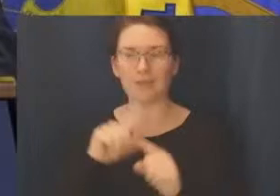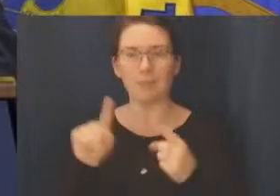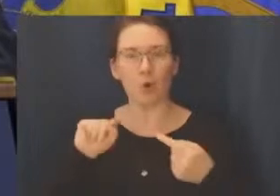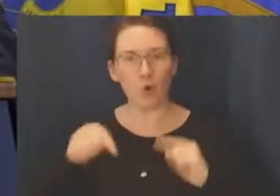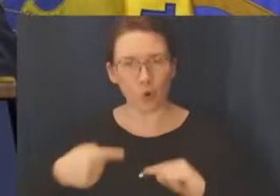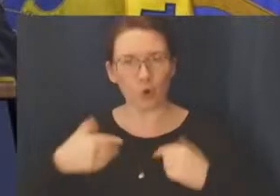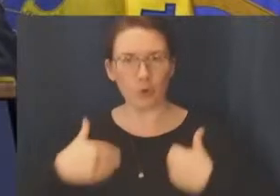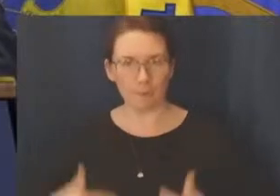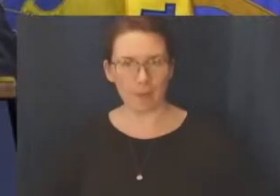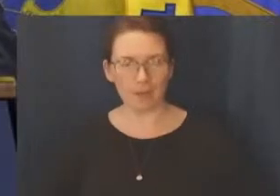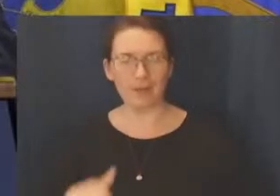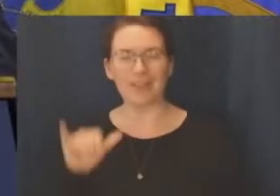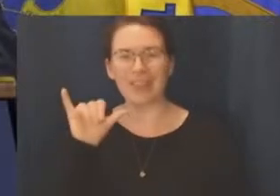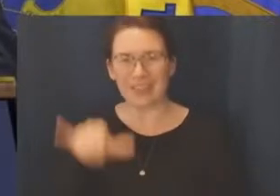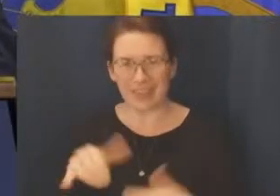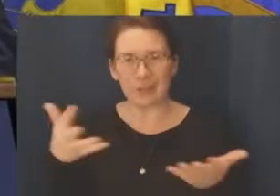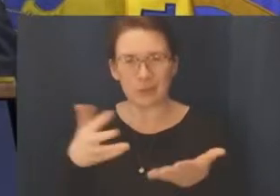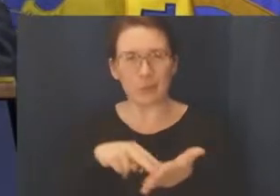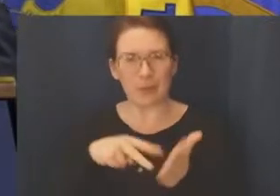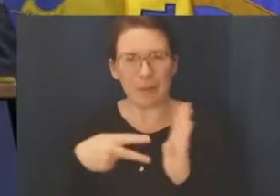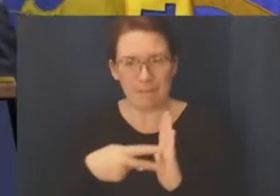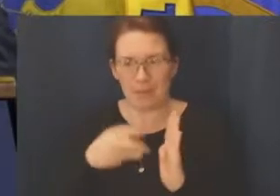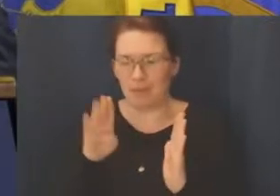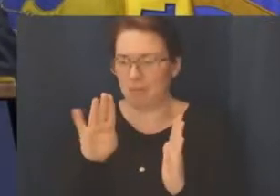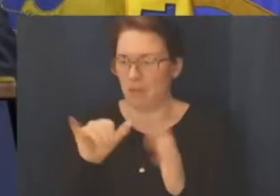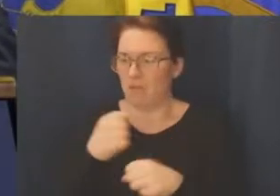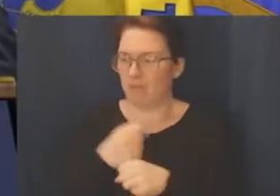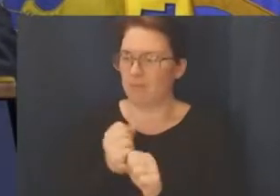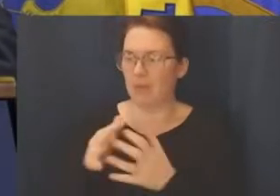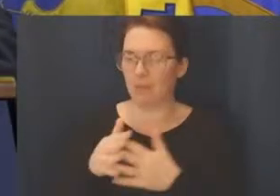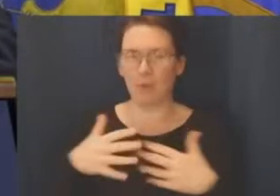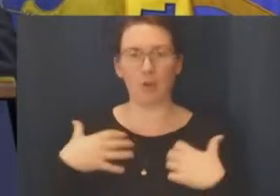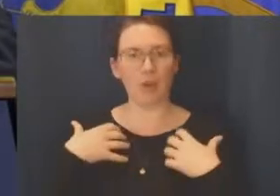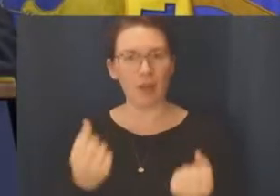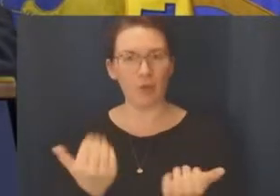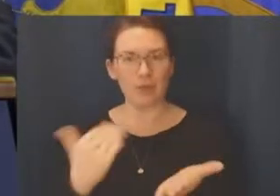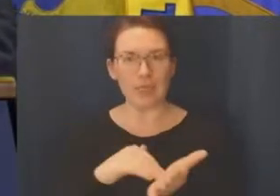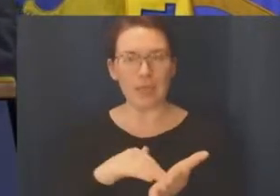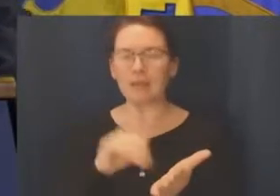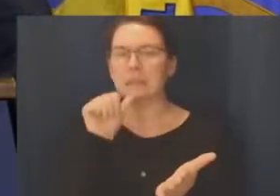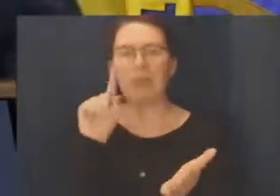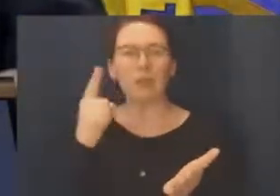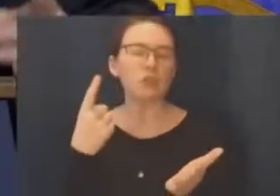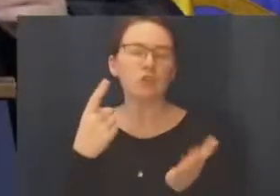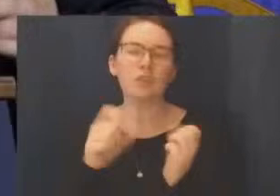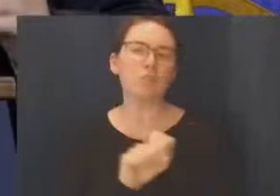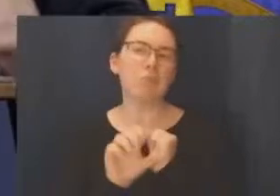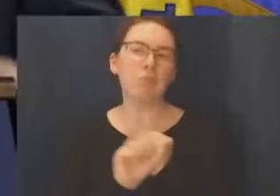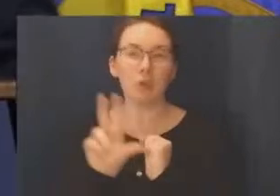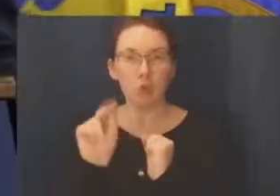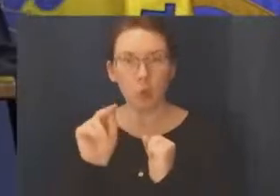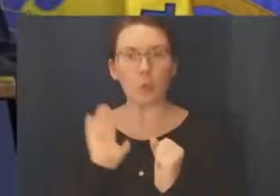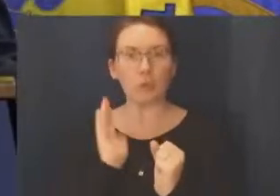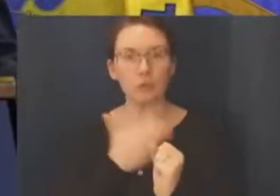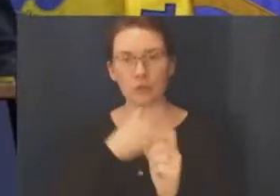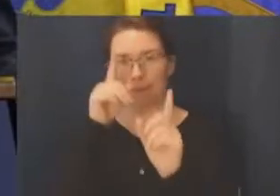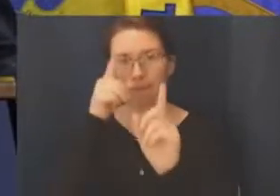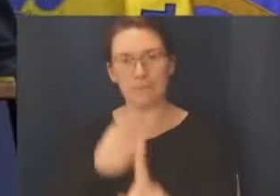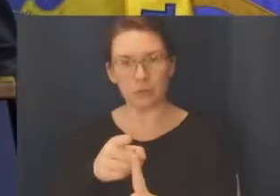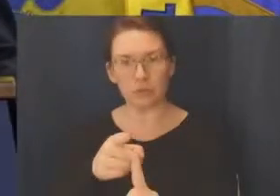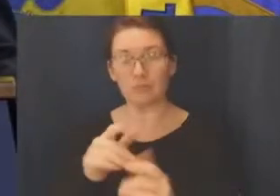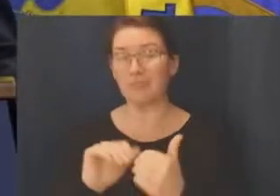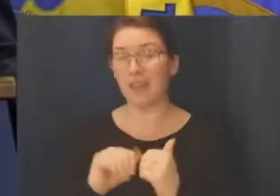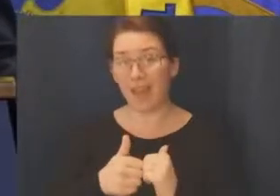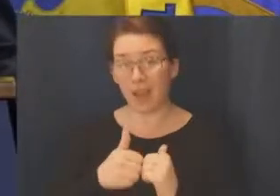America healthy again means to us. It's not just a slogan, it's a mission. And it starts with protecting the most vulnerable